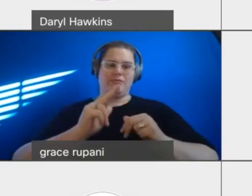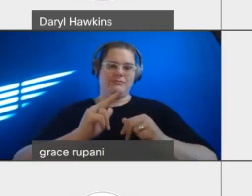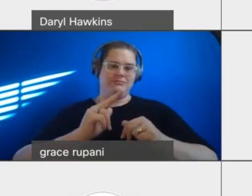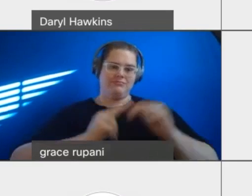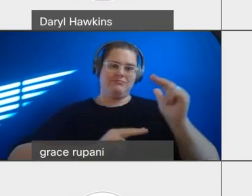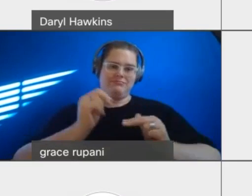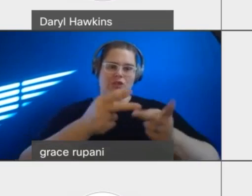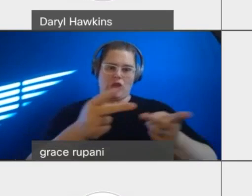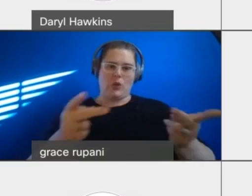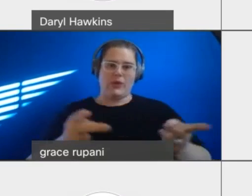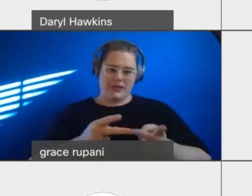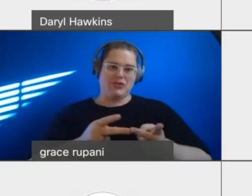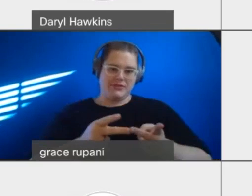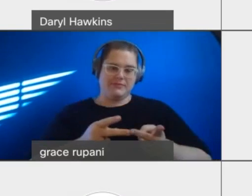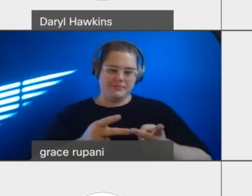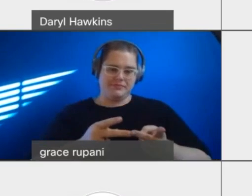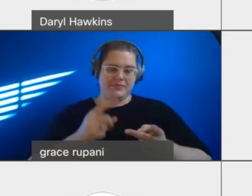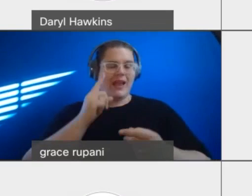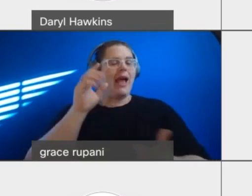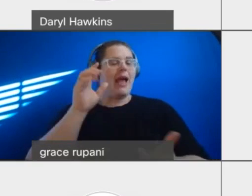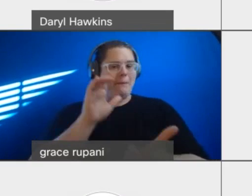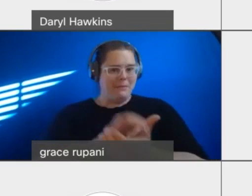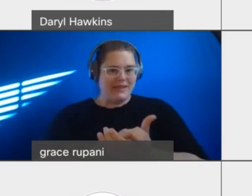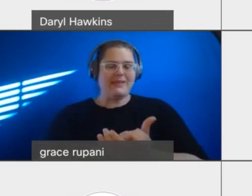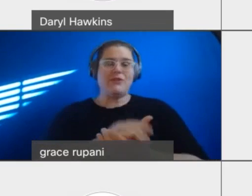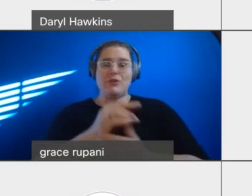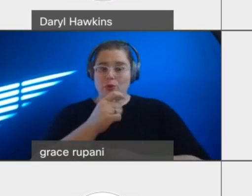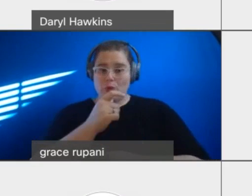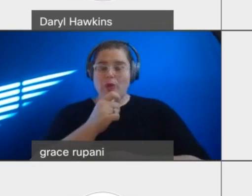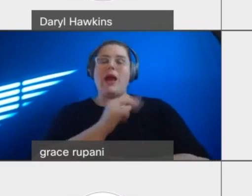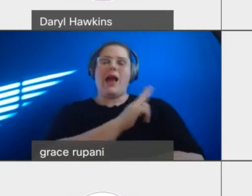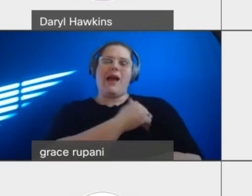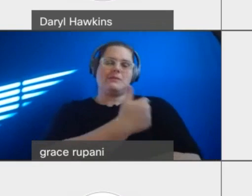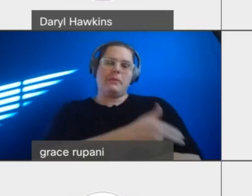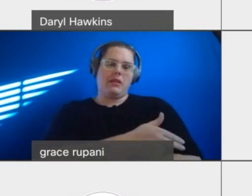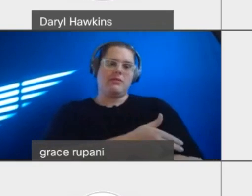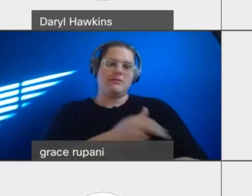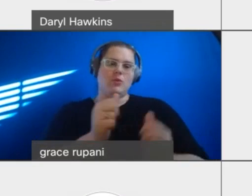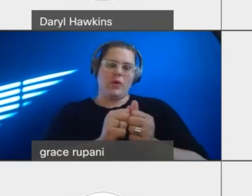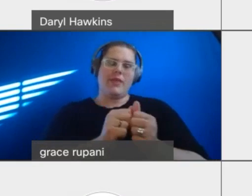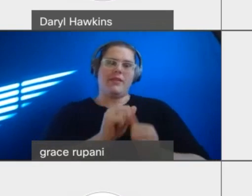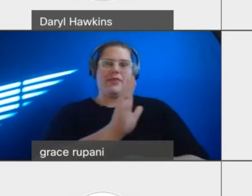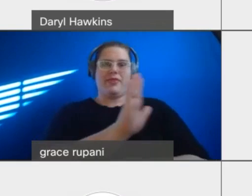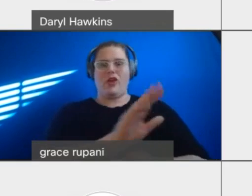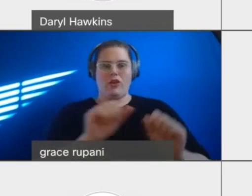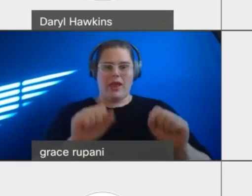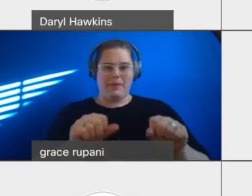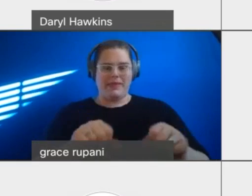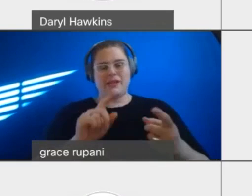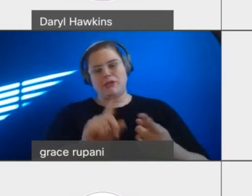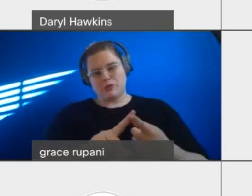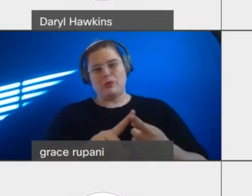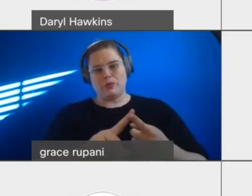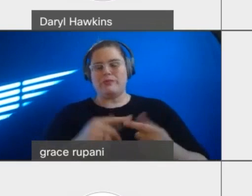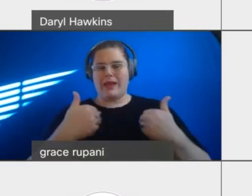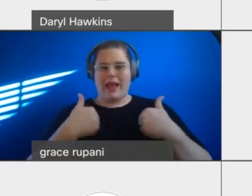that will be the designated hospitals who have the capacity to store the vaccine correctly. And I don't